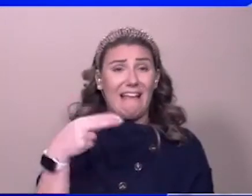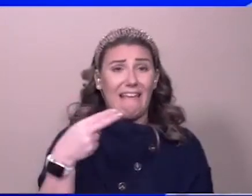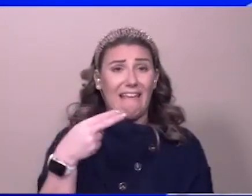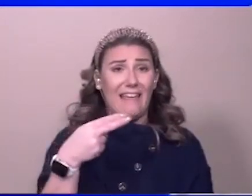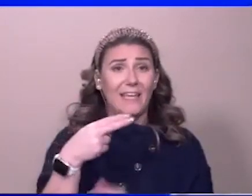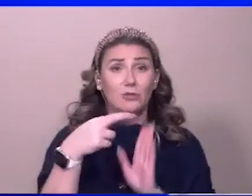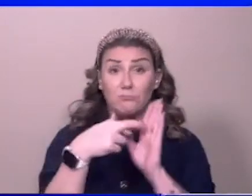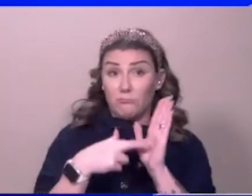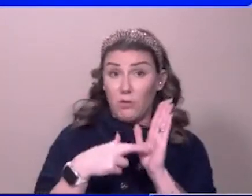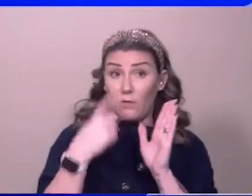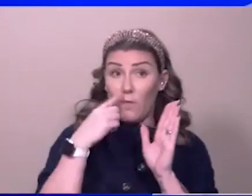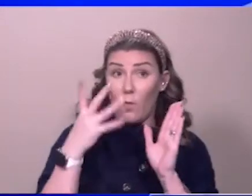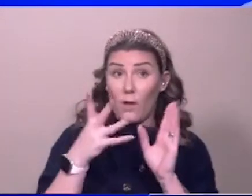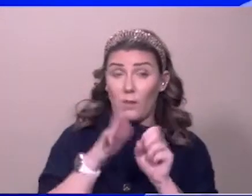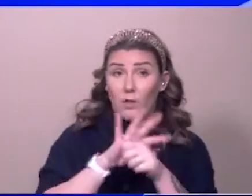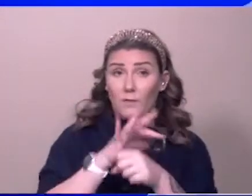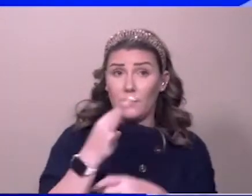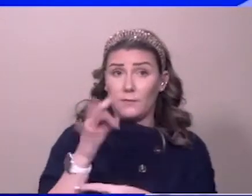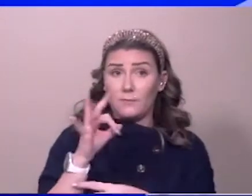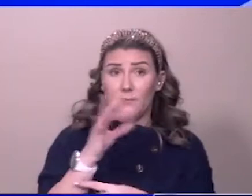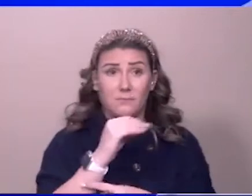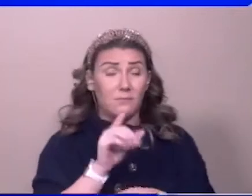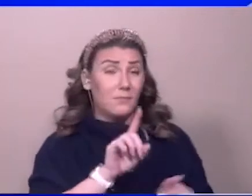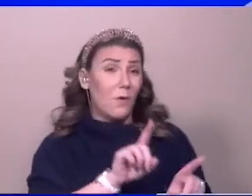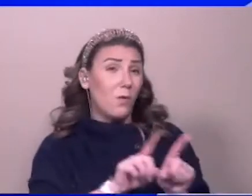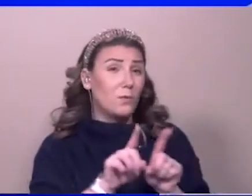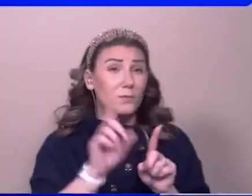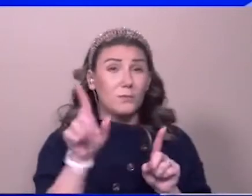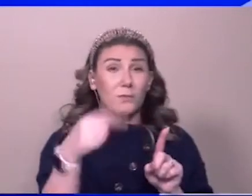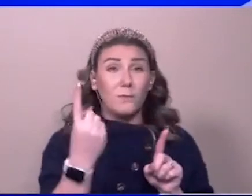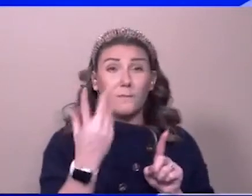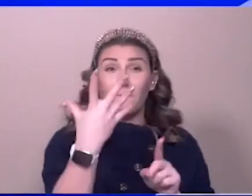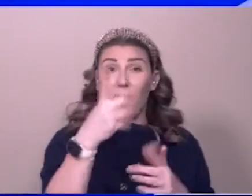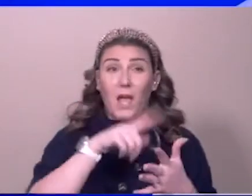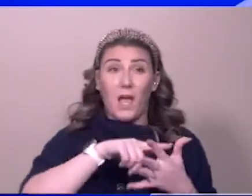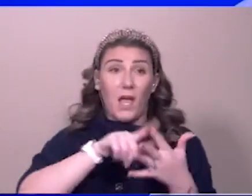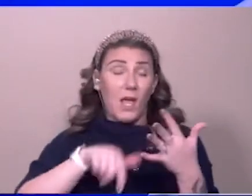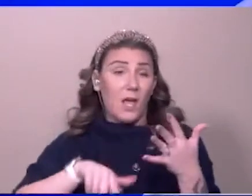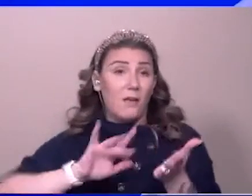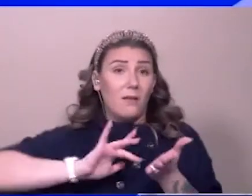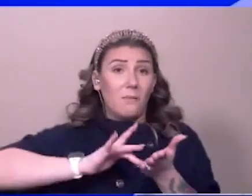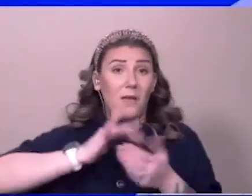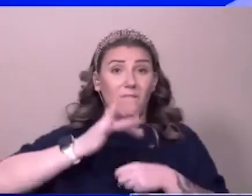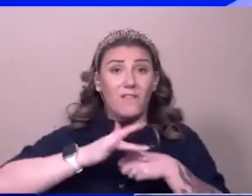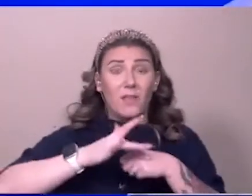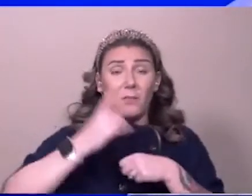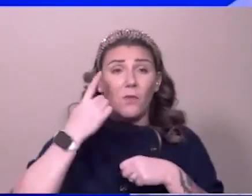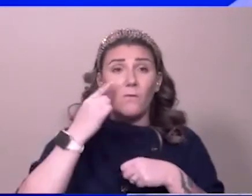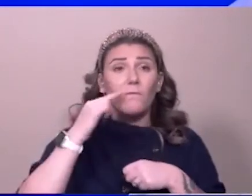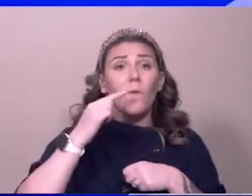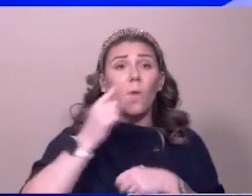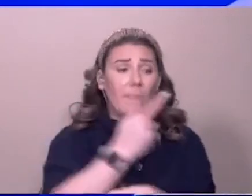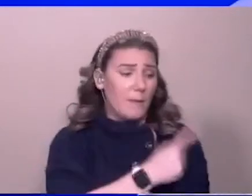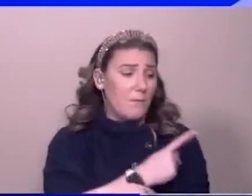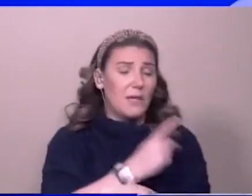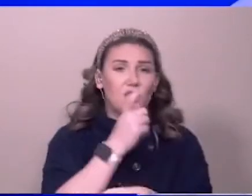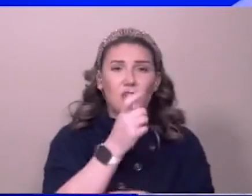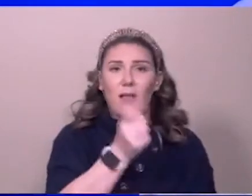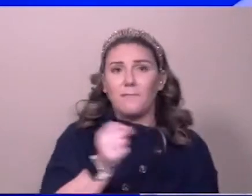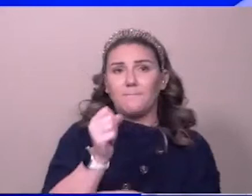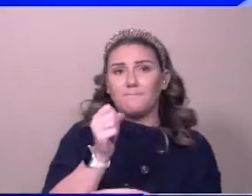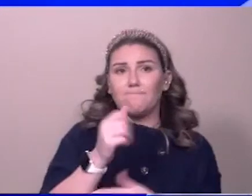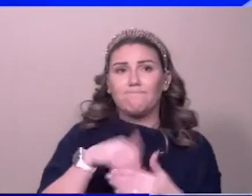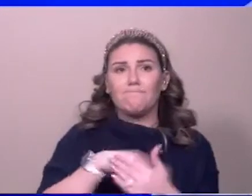COVID-19, also there are only really 5 drugs that are available for use in those patients that are not hospitalized, in